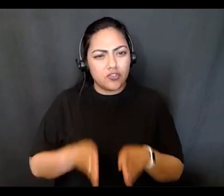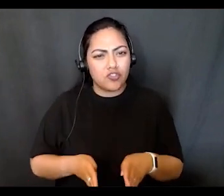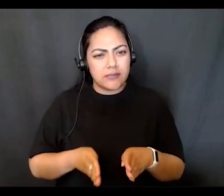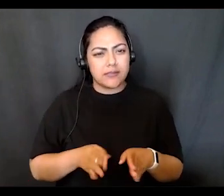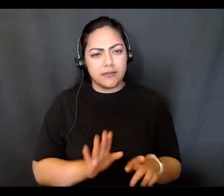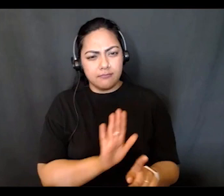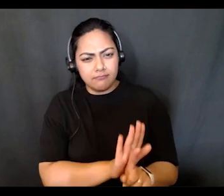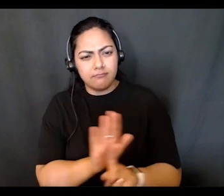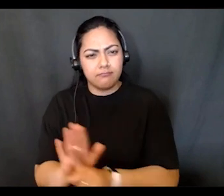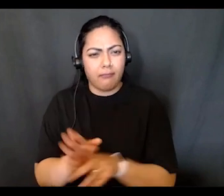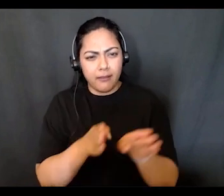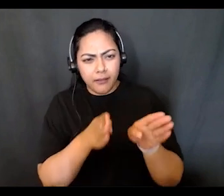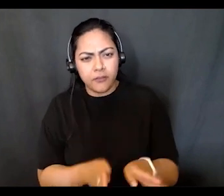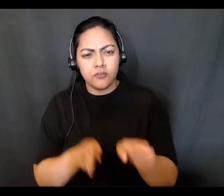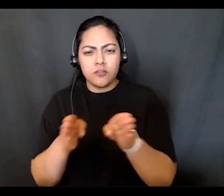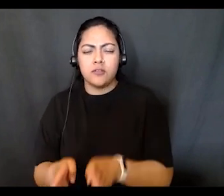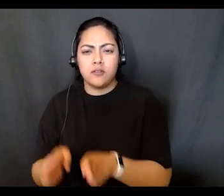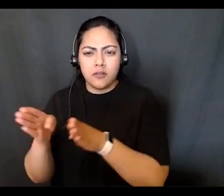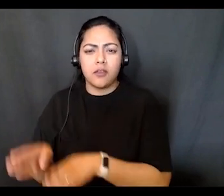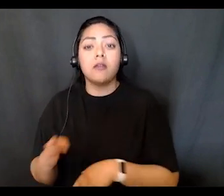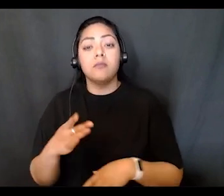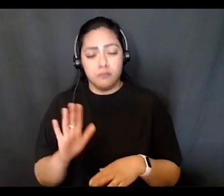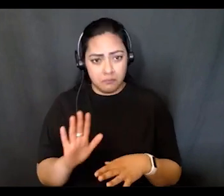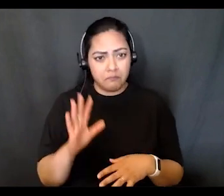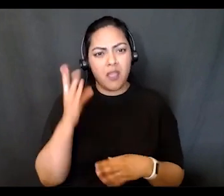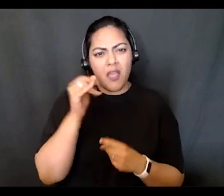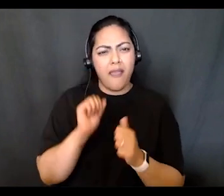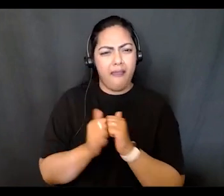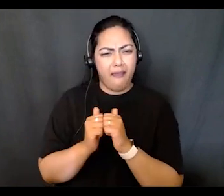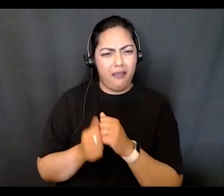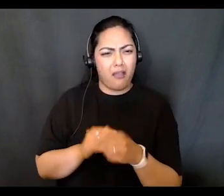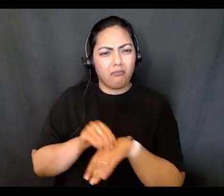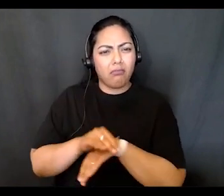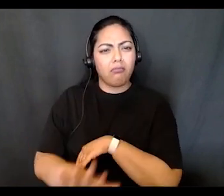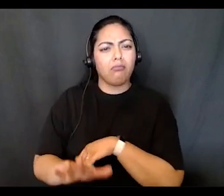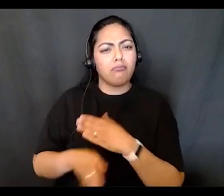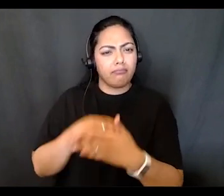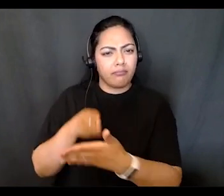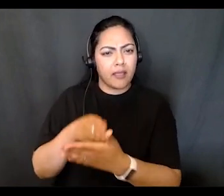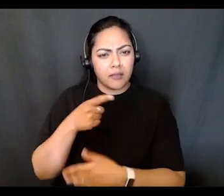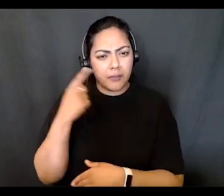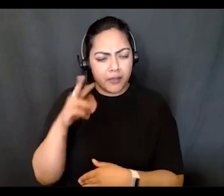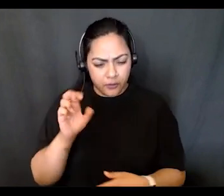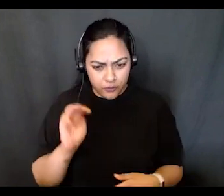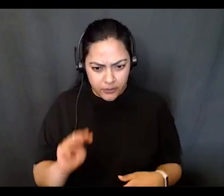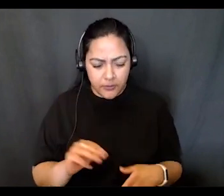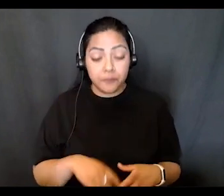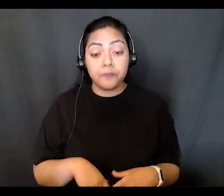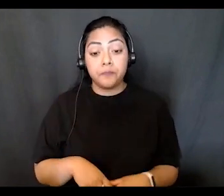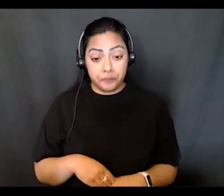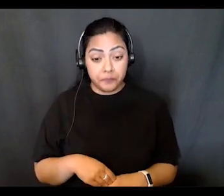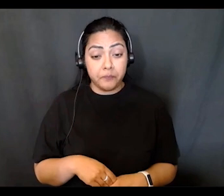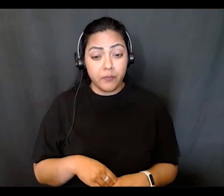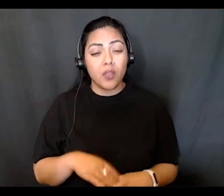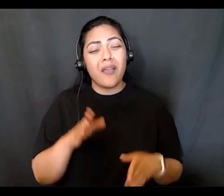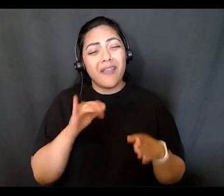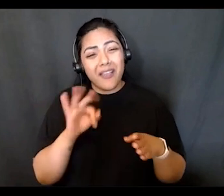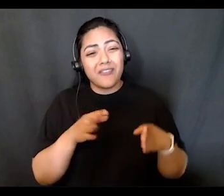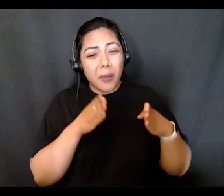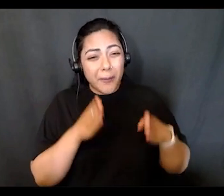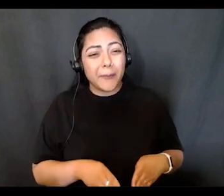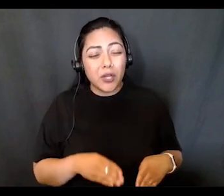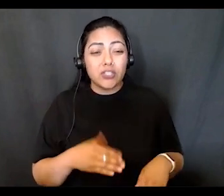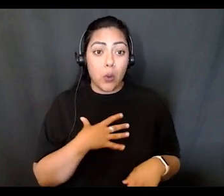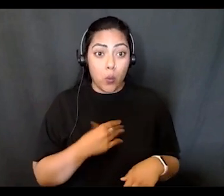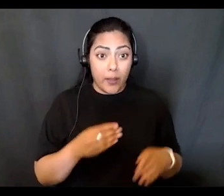which often happens when I do this work is we'll go through something like this, and at the very end, someone, usually a white person, will say,